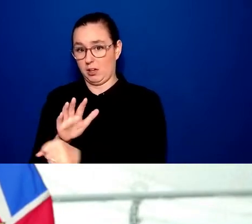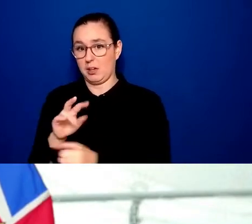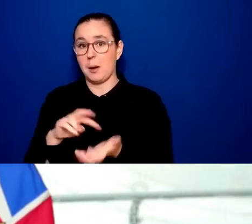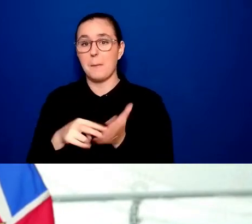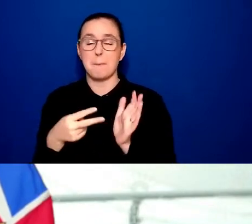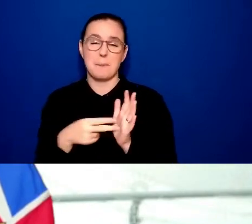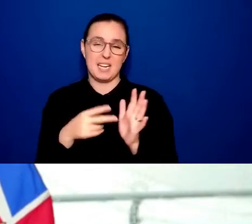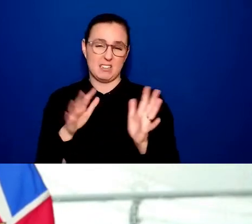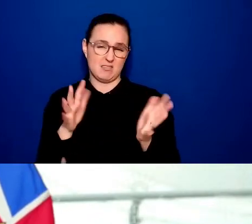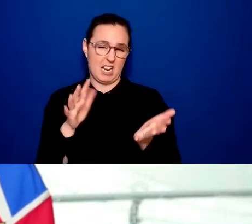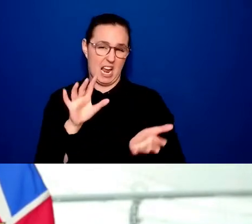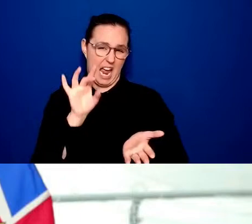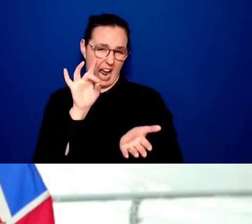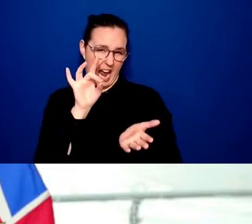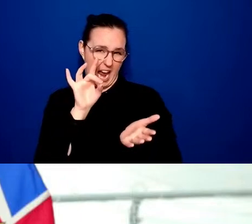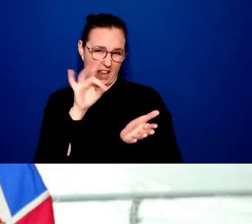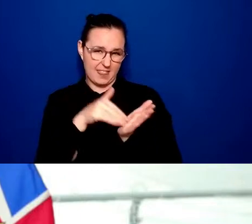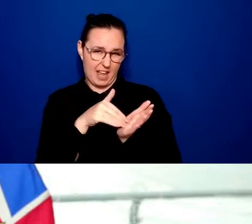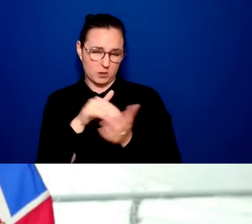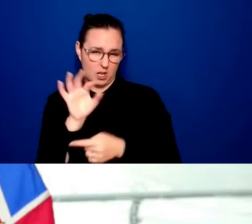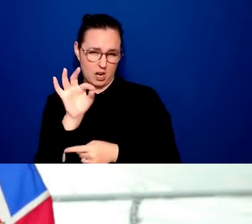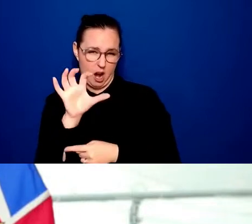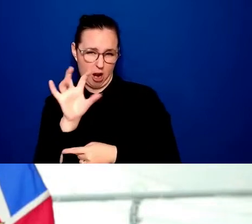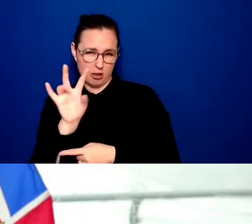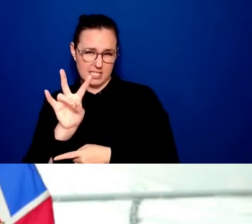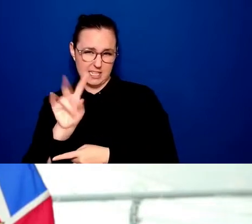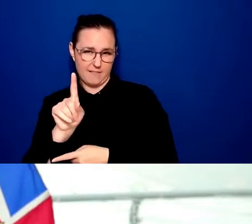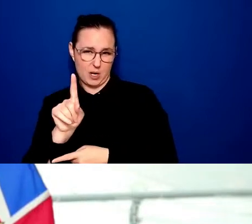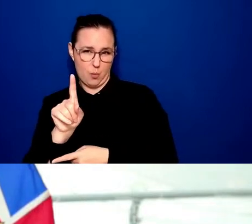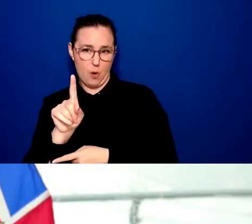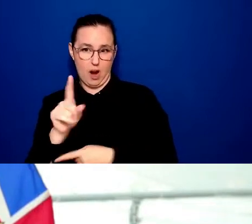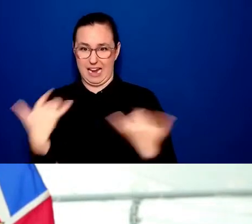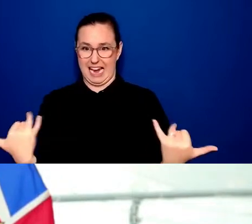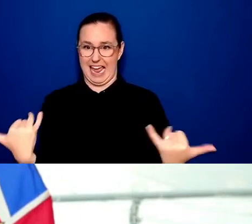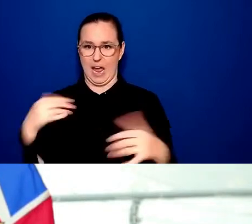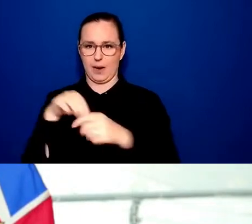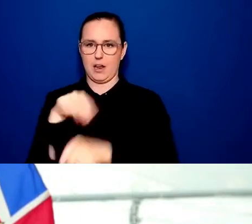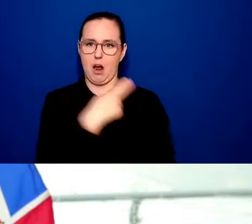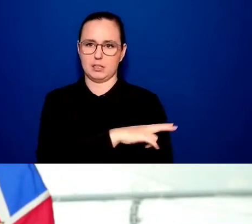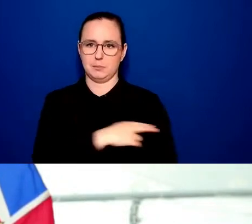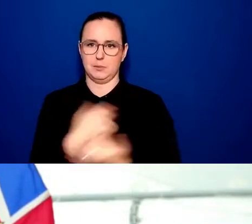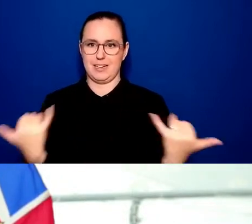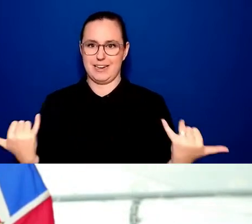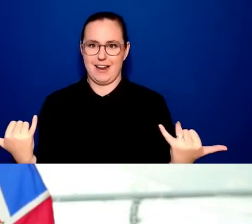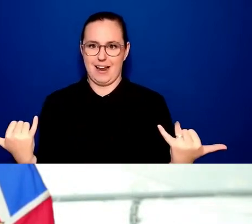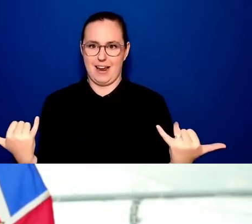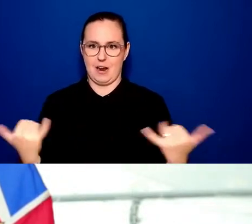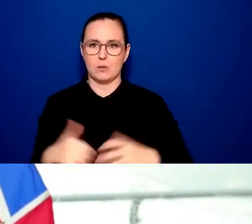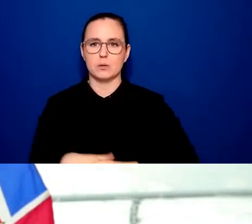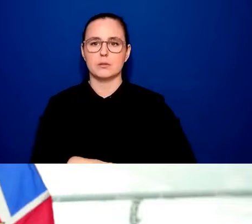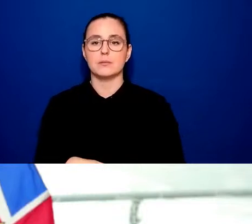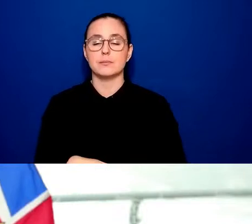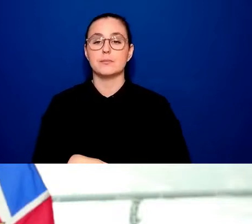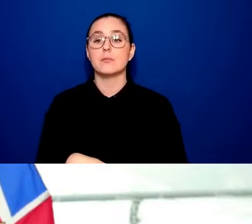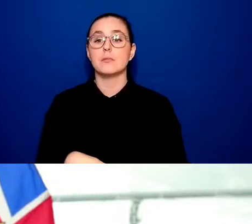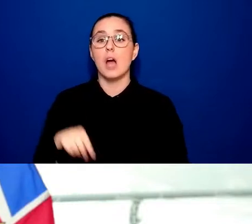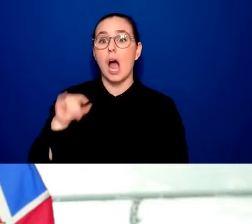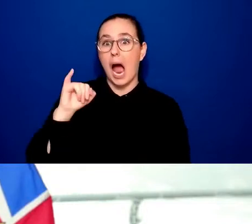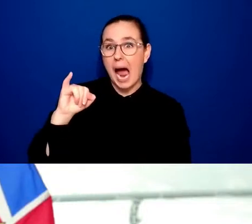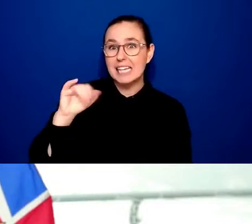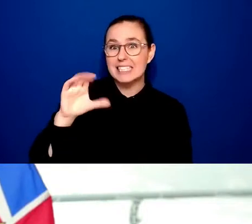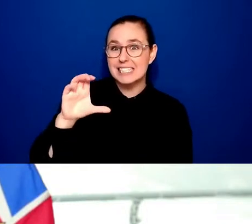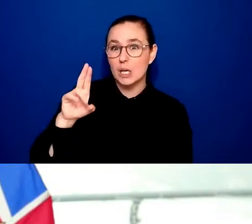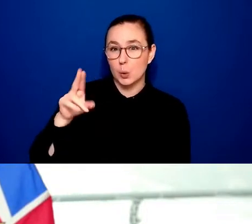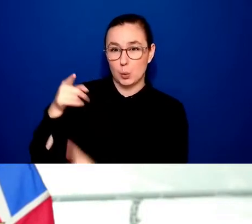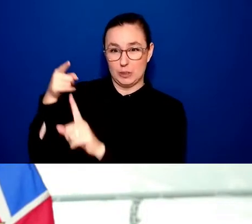8,971 people in hospital in British Columbia as of today. In terms of our critical care capacity,